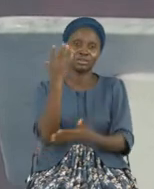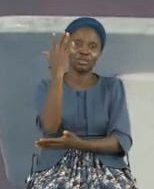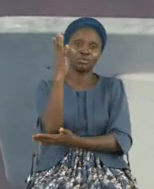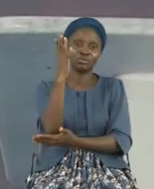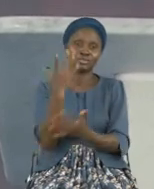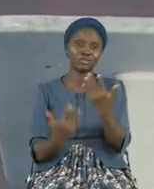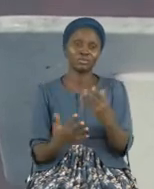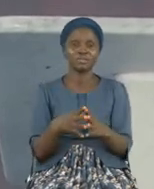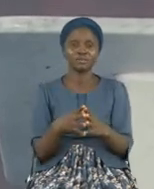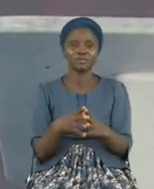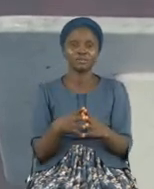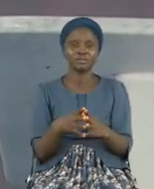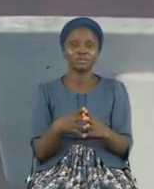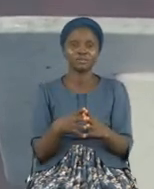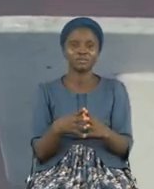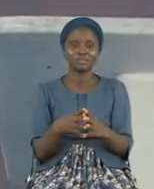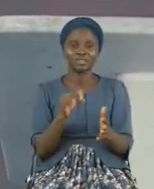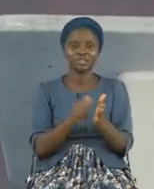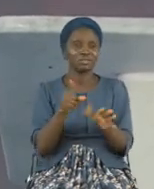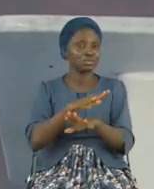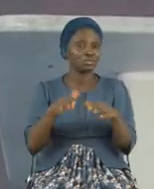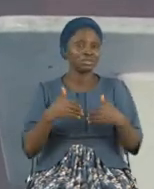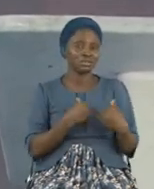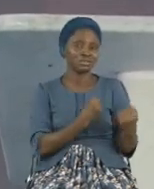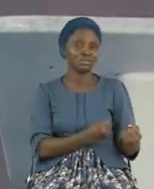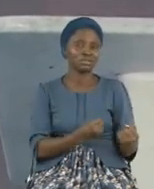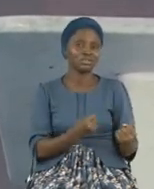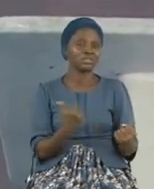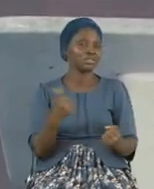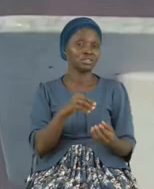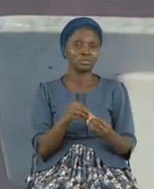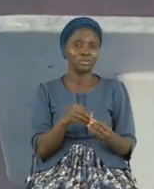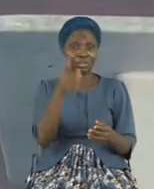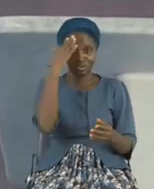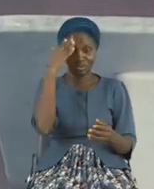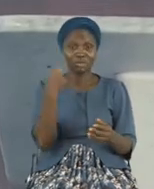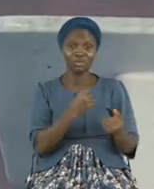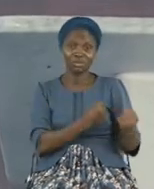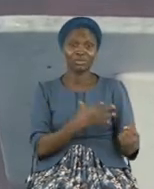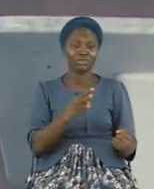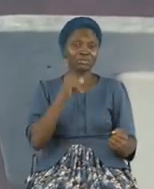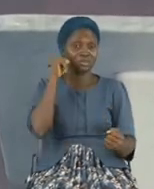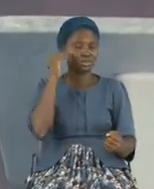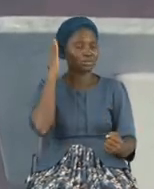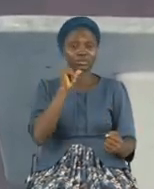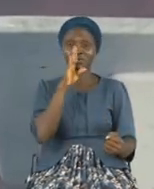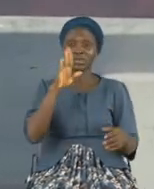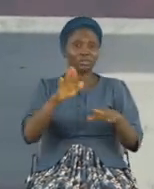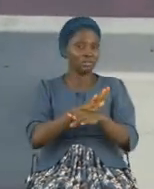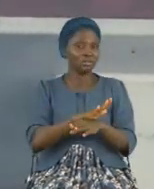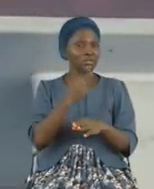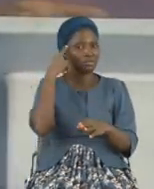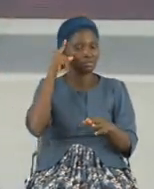courage anymore. But you know, the courage of yesterday will not suffice for today. The courage